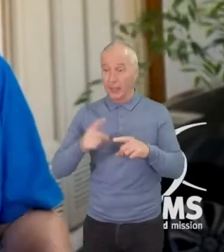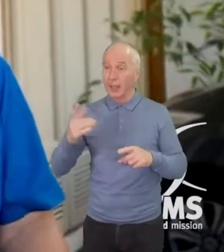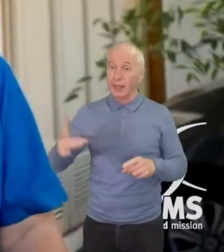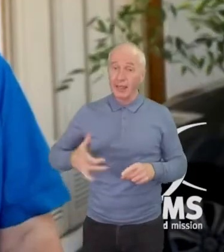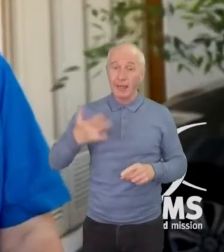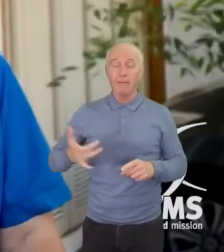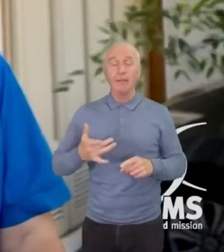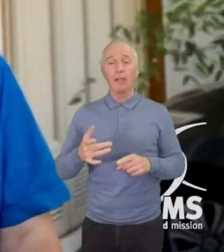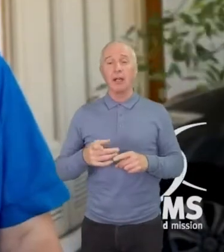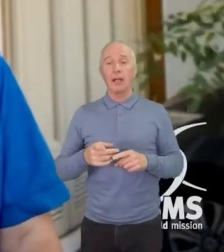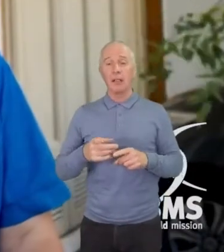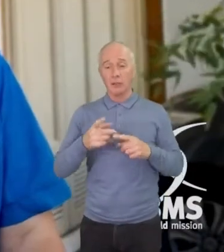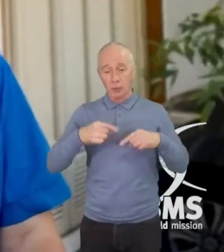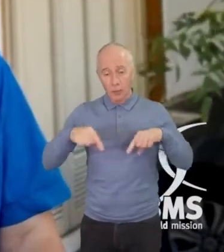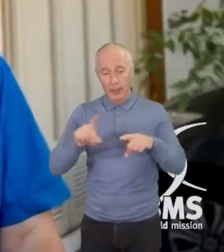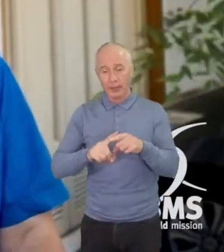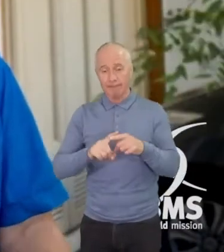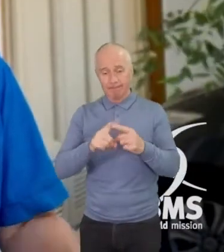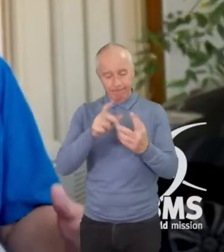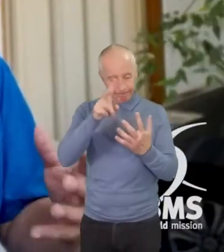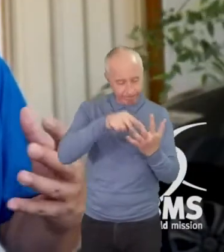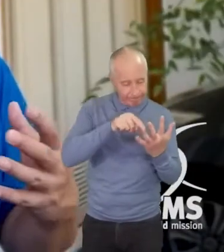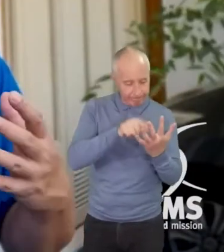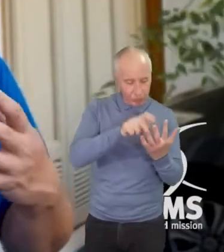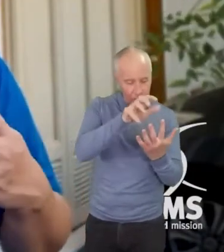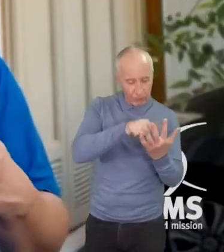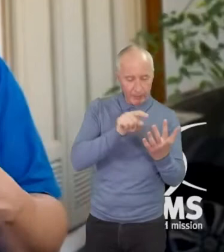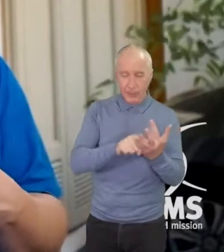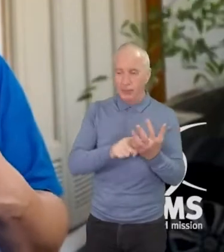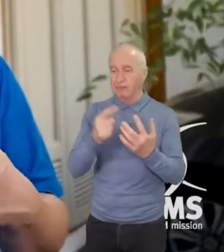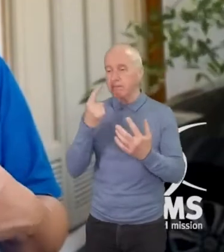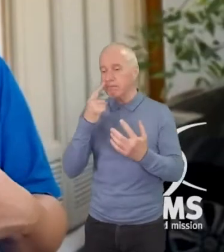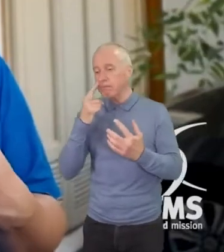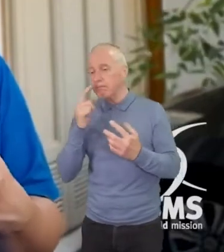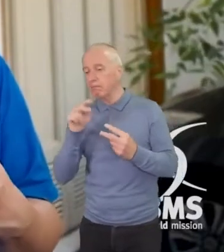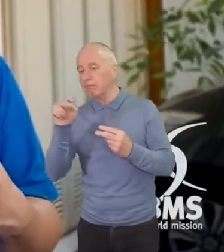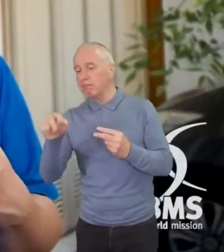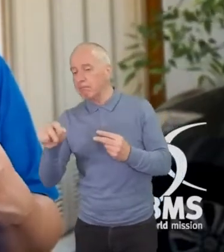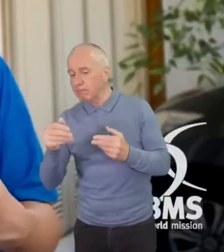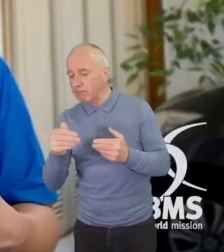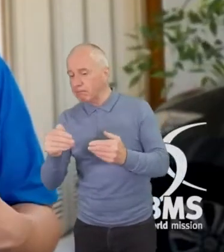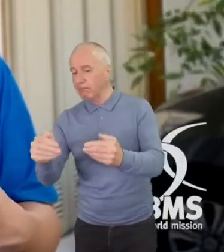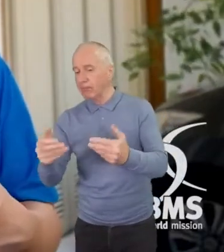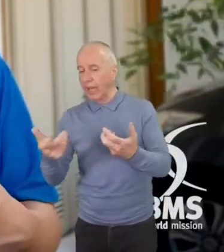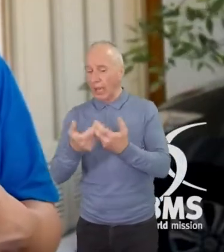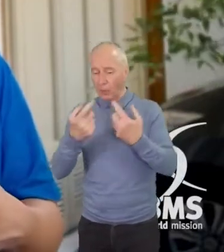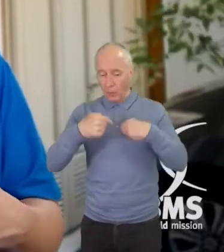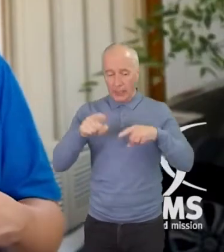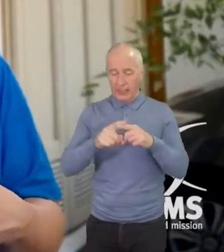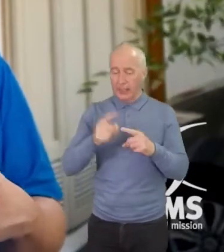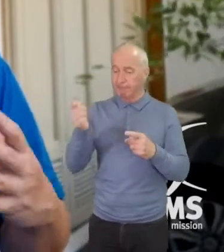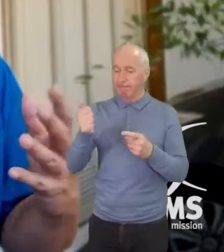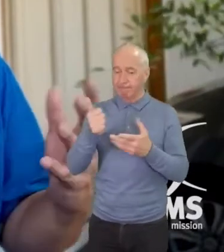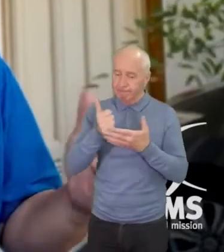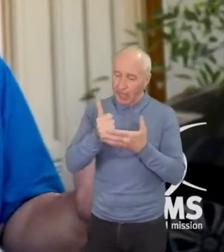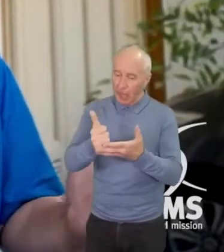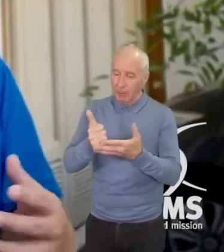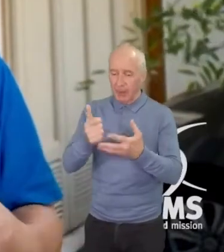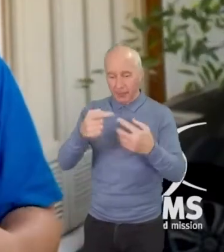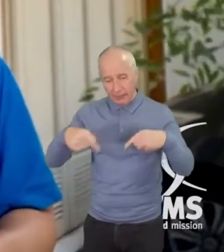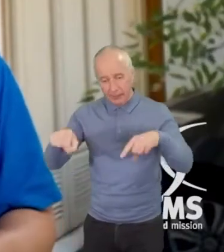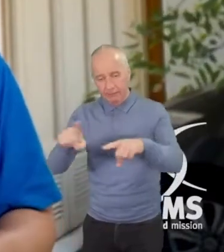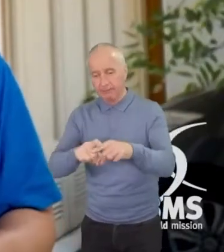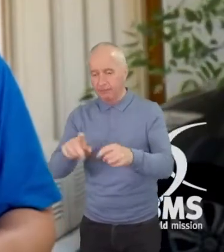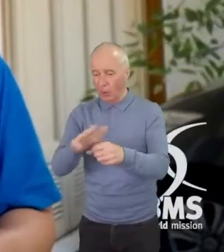we see it all throughout the scripture, and we look forward how we can help and equip the local churches, all of the